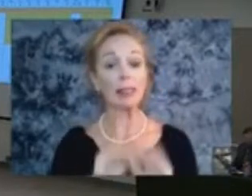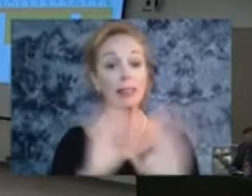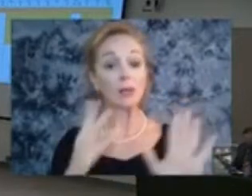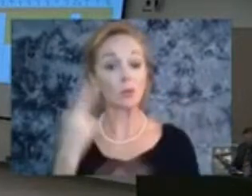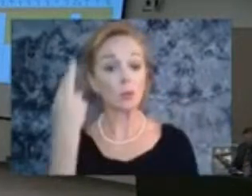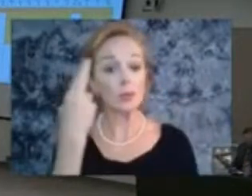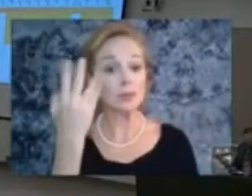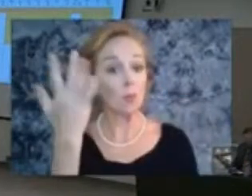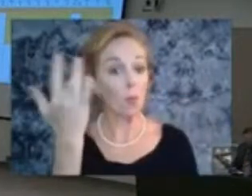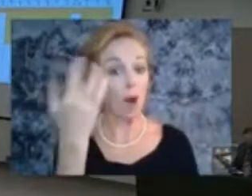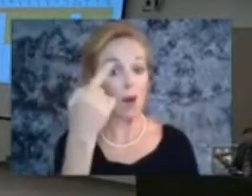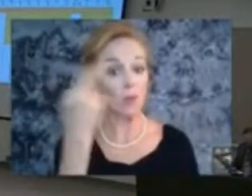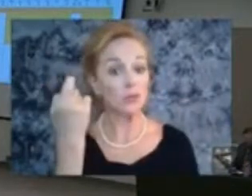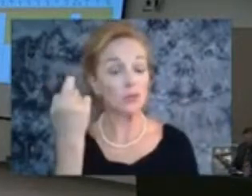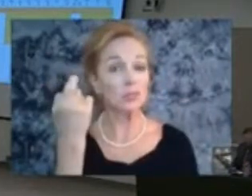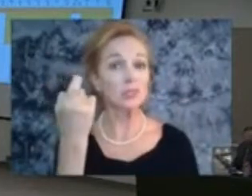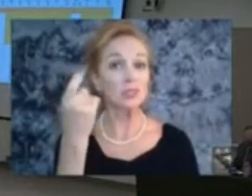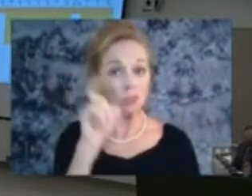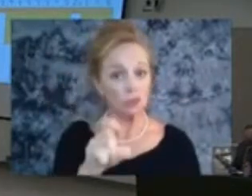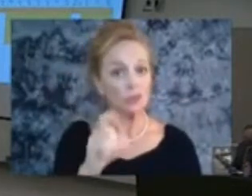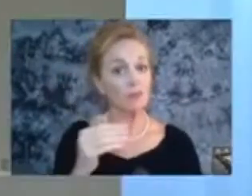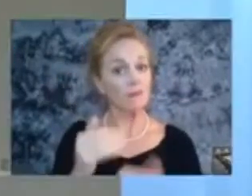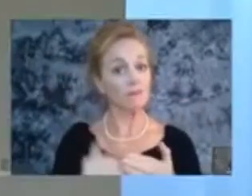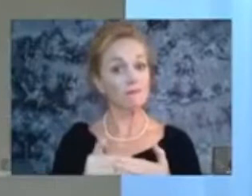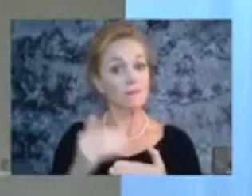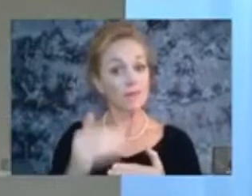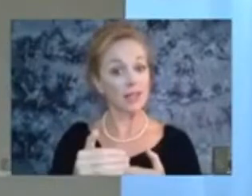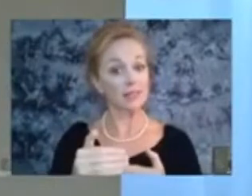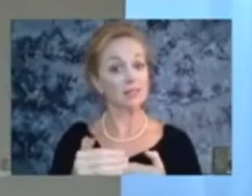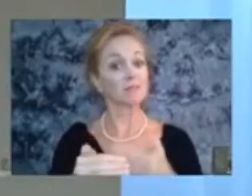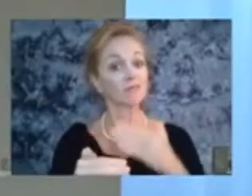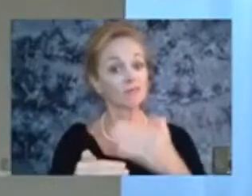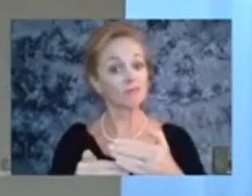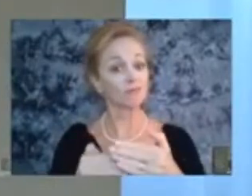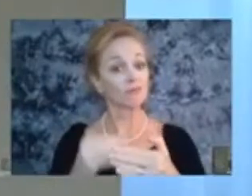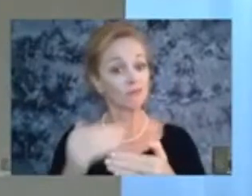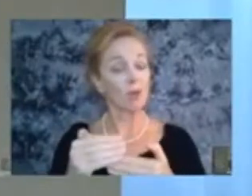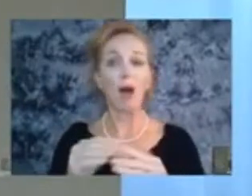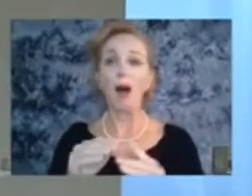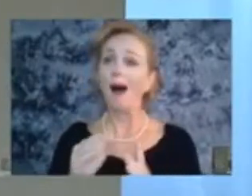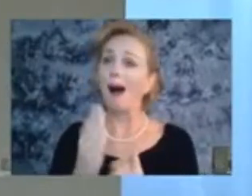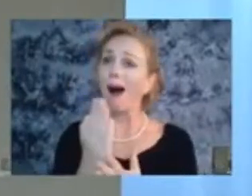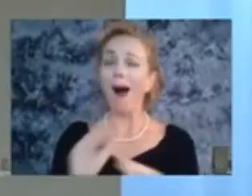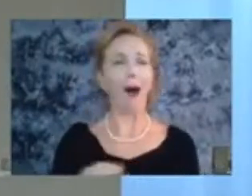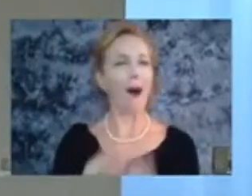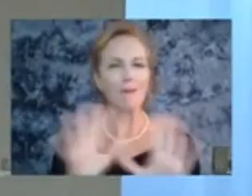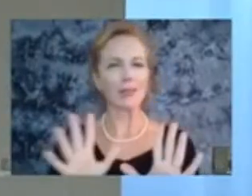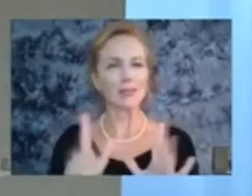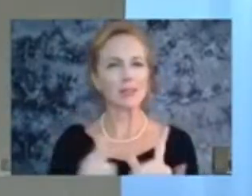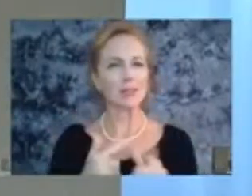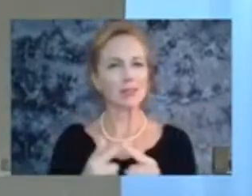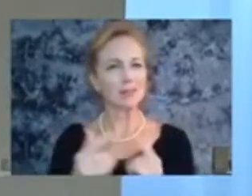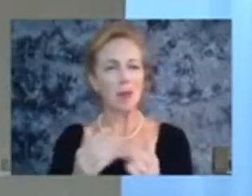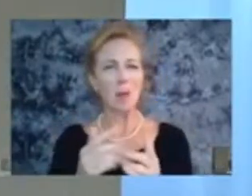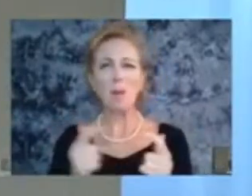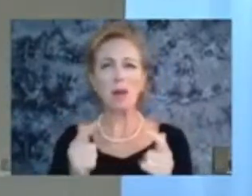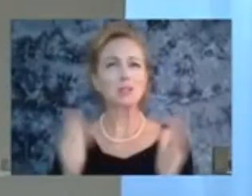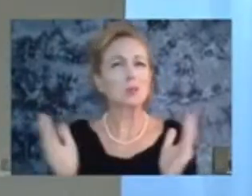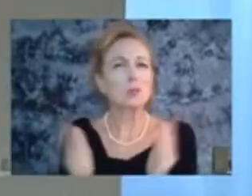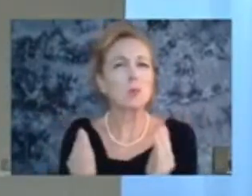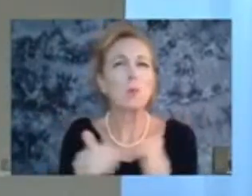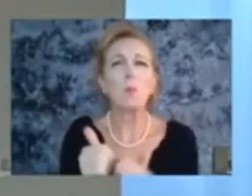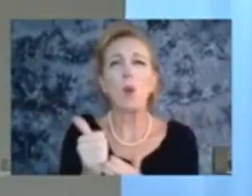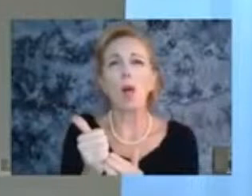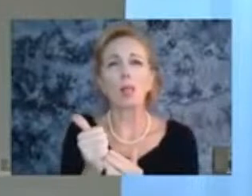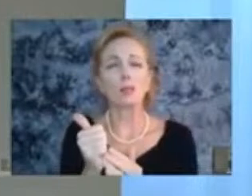we should phase. I think the most obvious one to me is the fact that we're dealing with much smaller populations when we're looking at elementary schools as